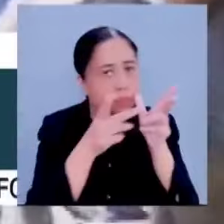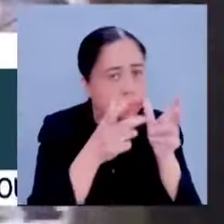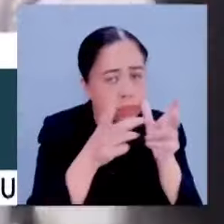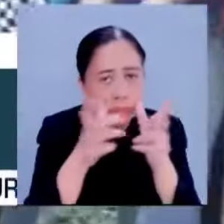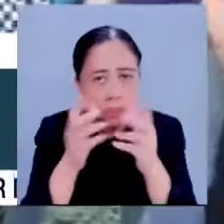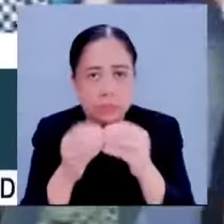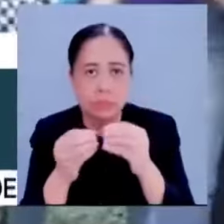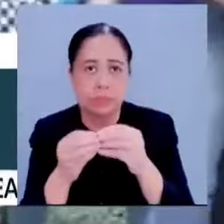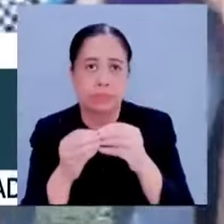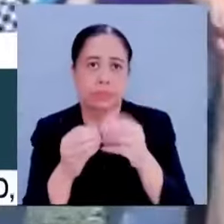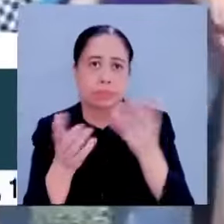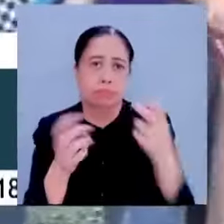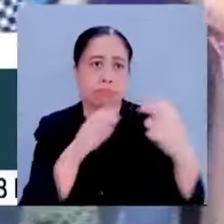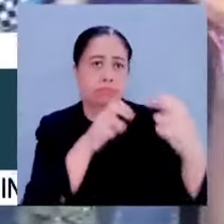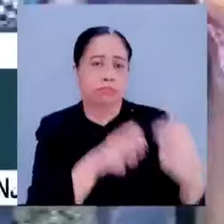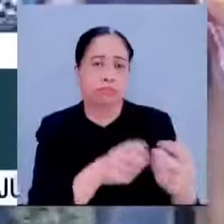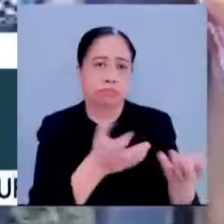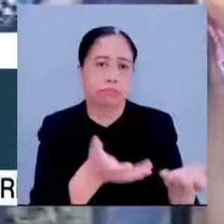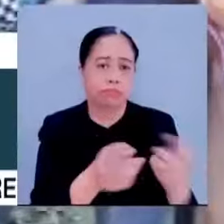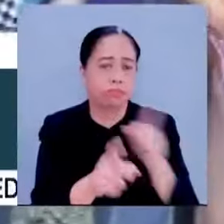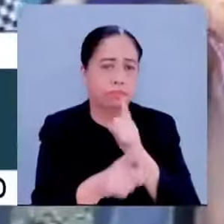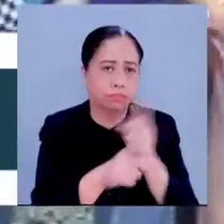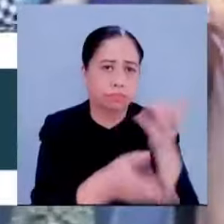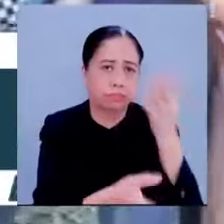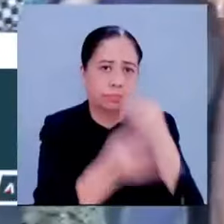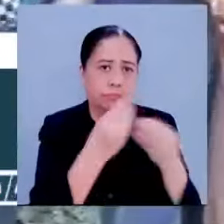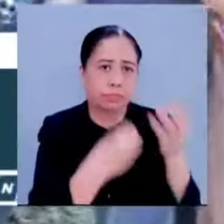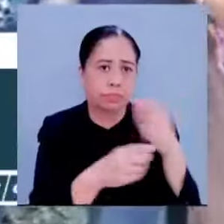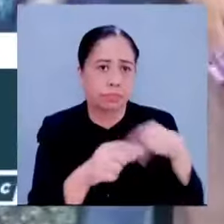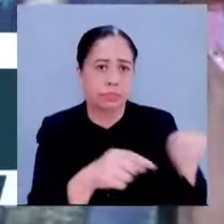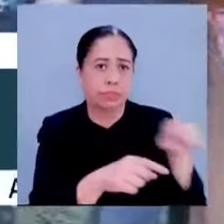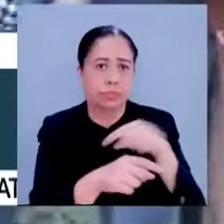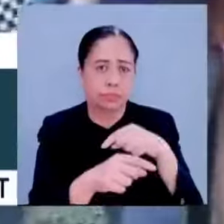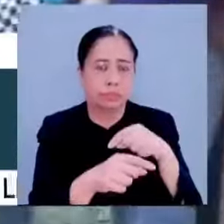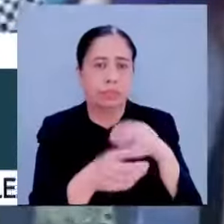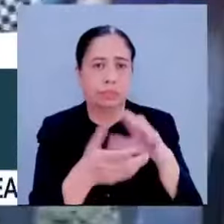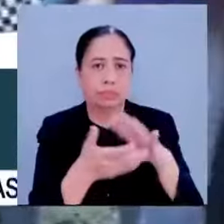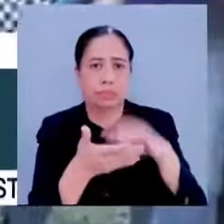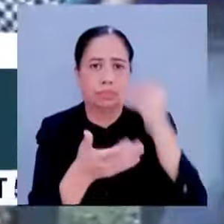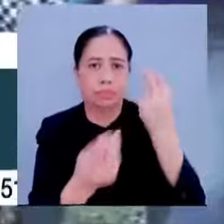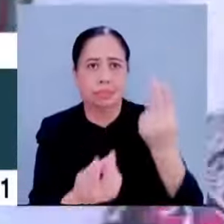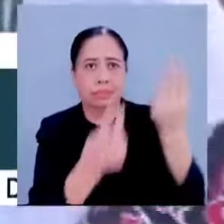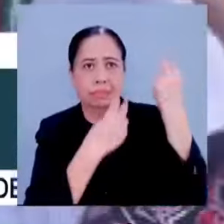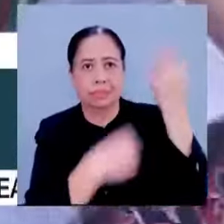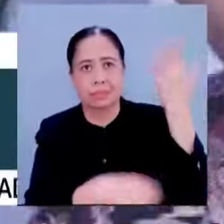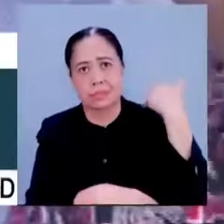Because you can say we learned from our lessons in the past that,